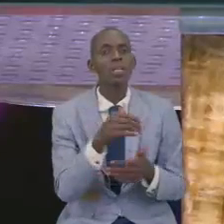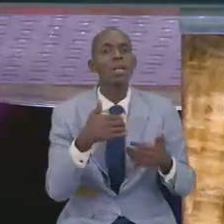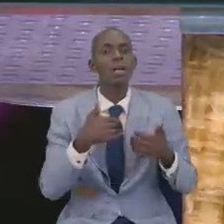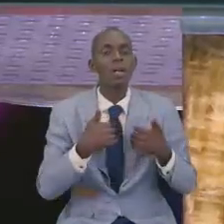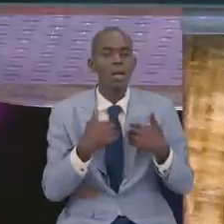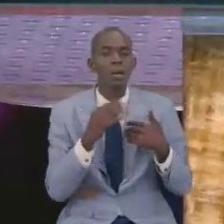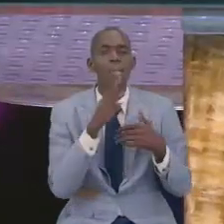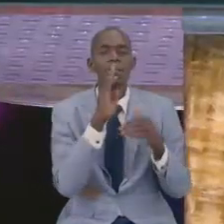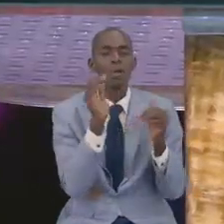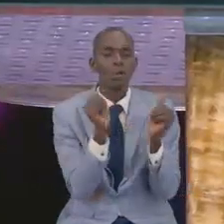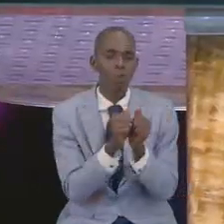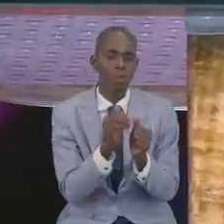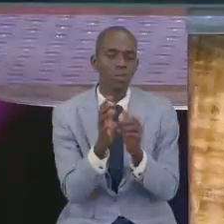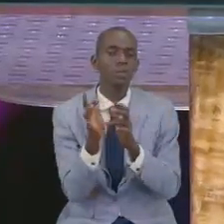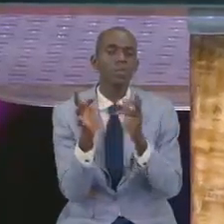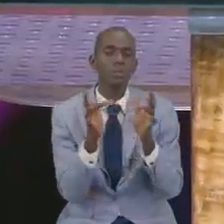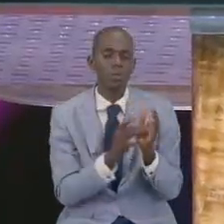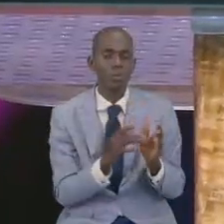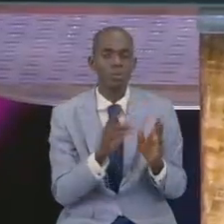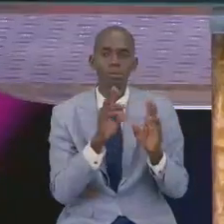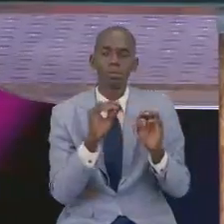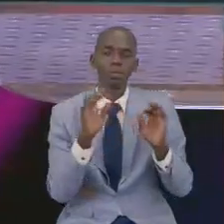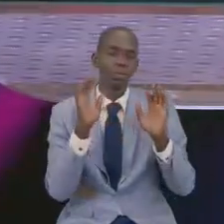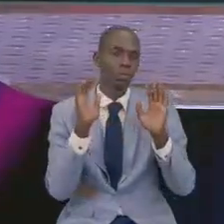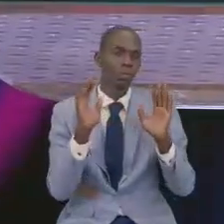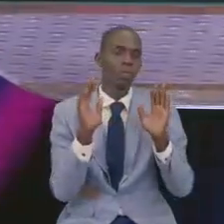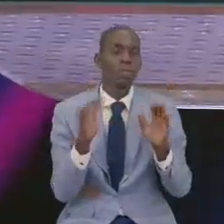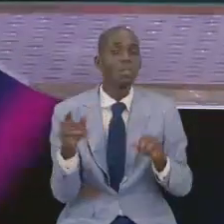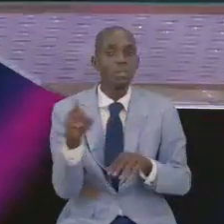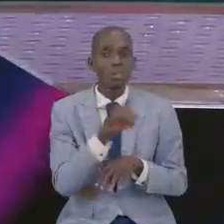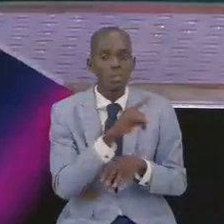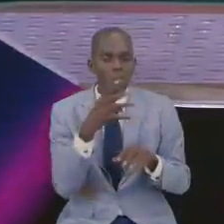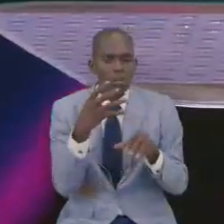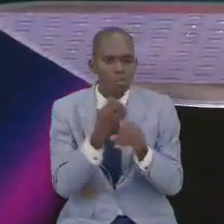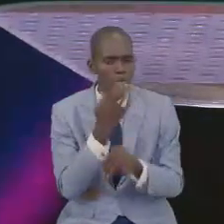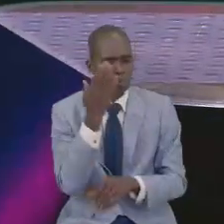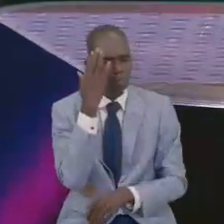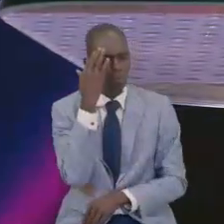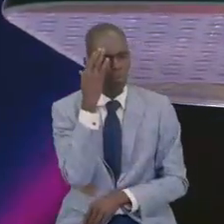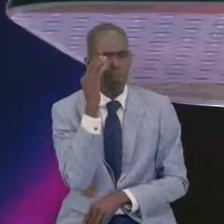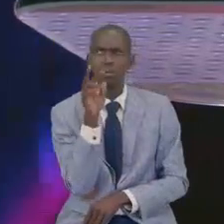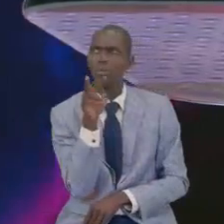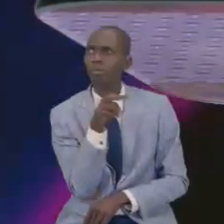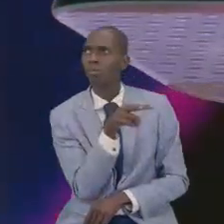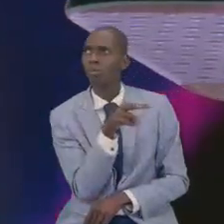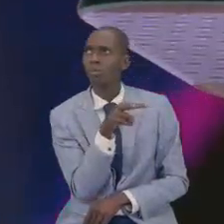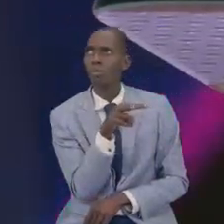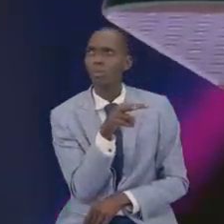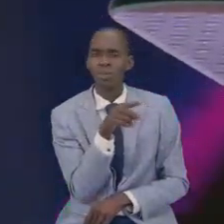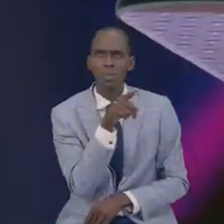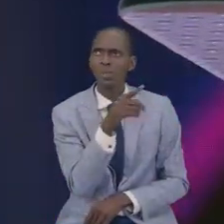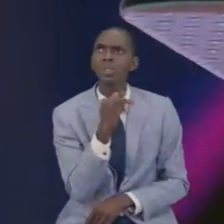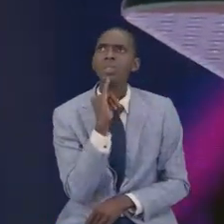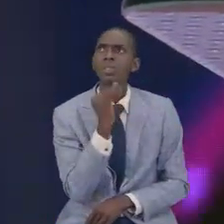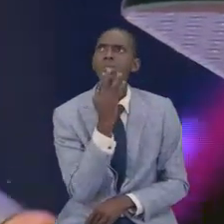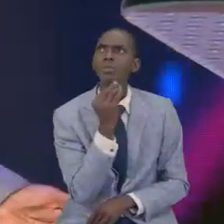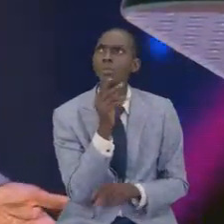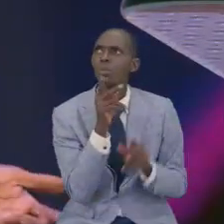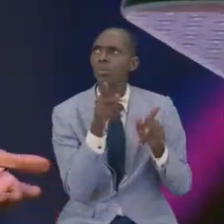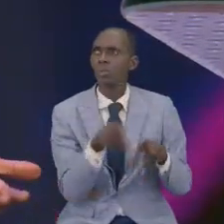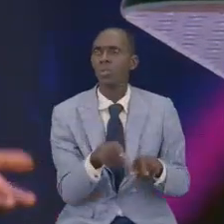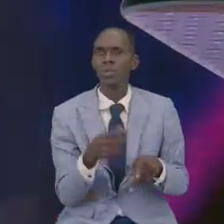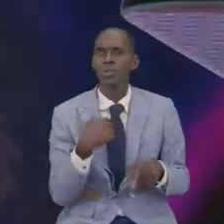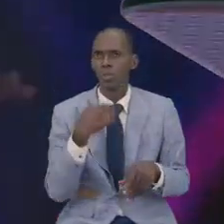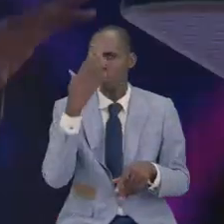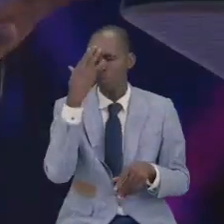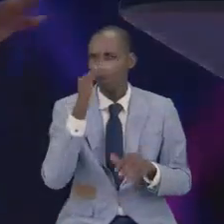with Jesus. They took knowledge of them that, this is a Jew now, and we know how the